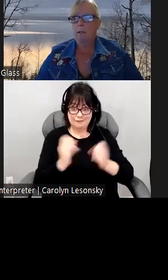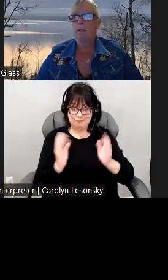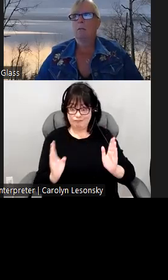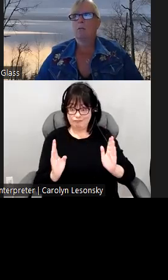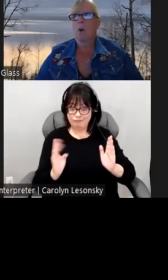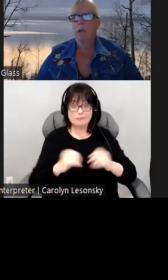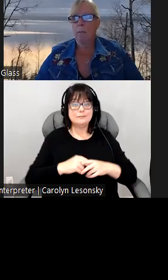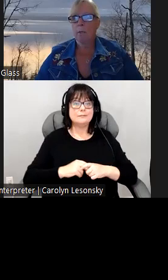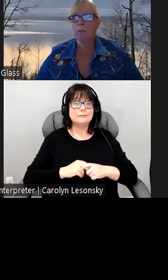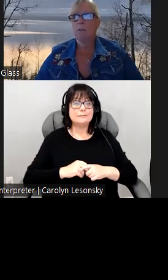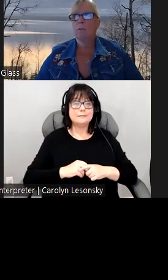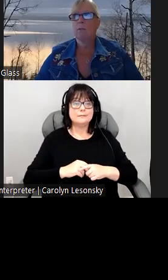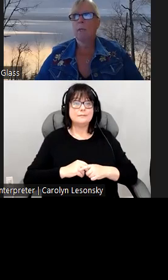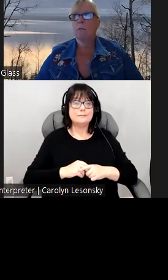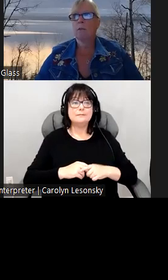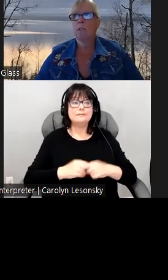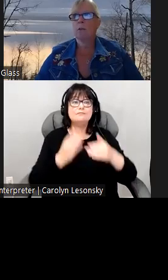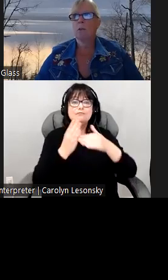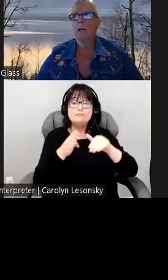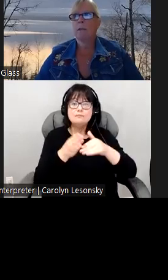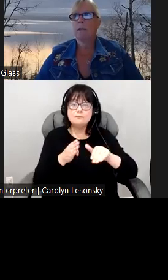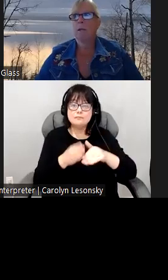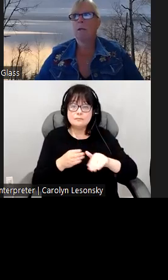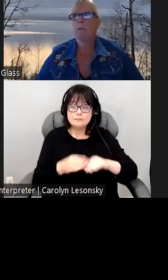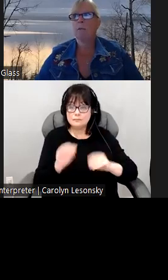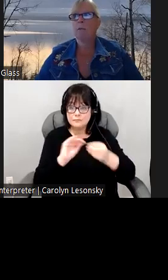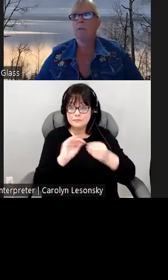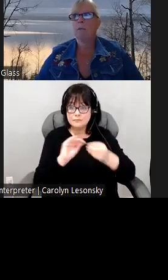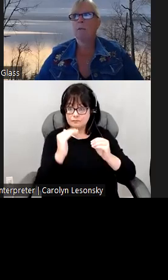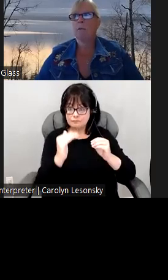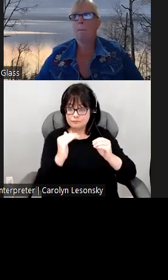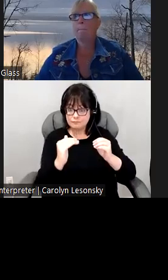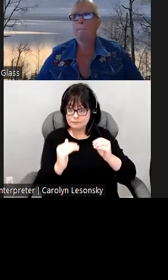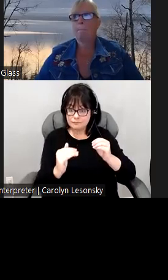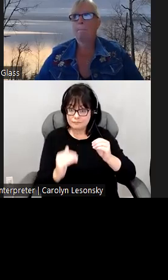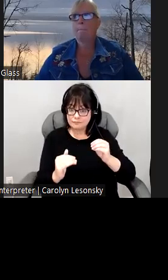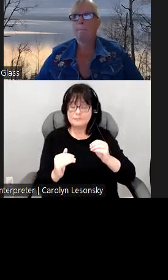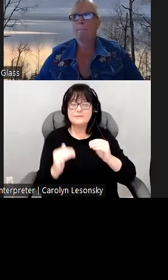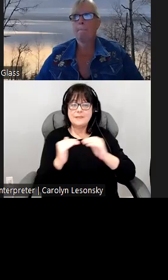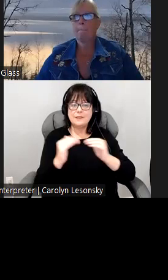This is the raw numbers of service plans for each goal path and then the percentages.